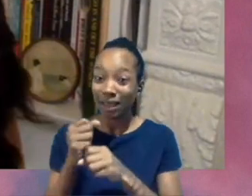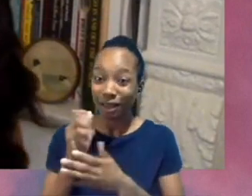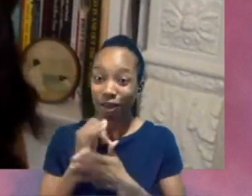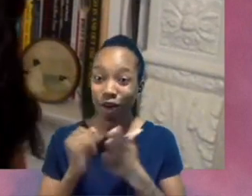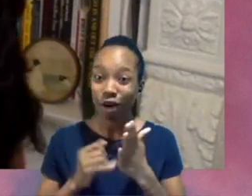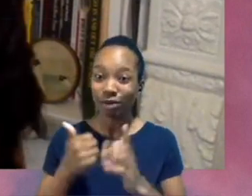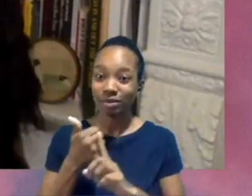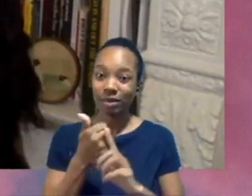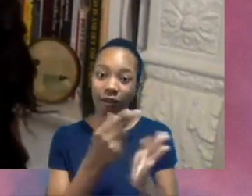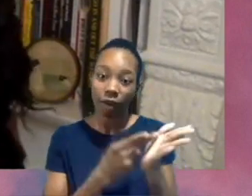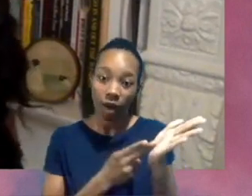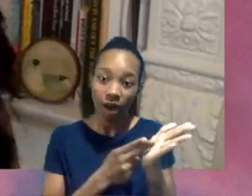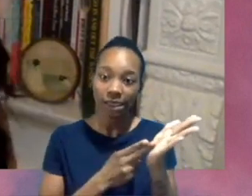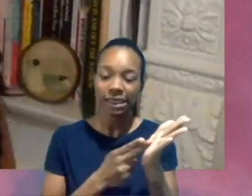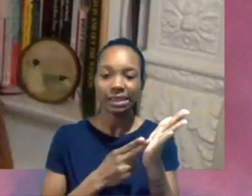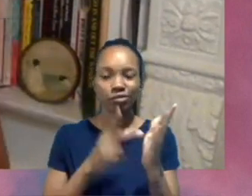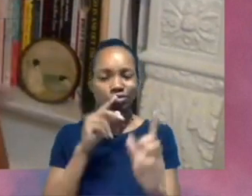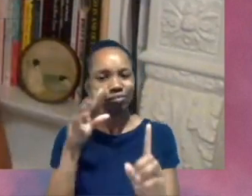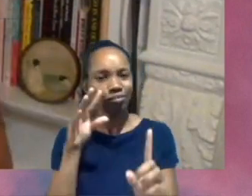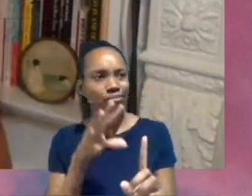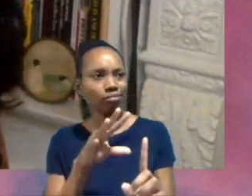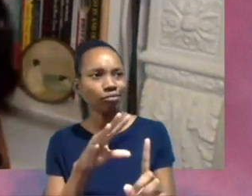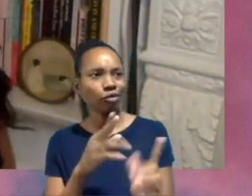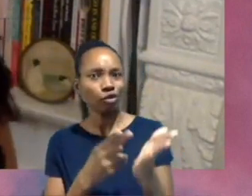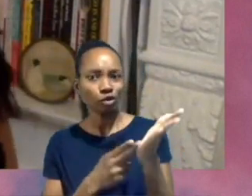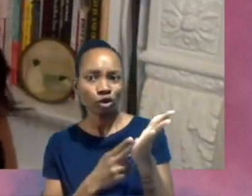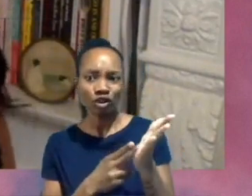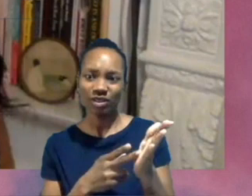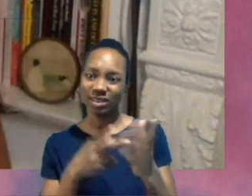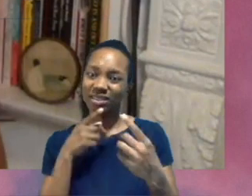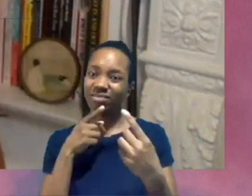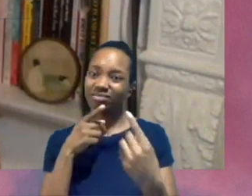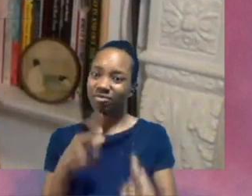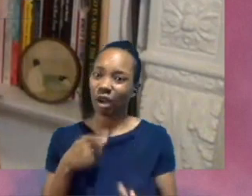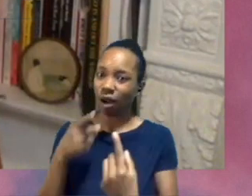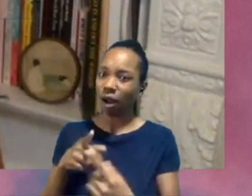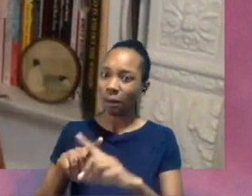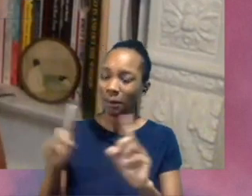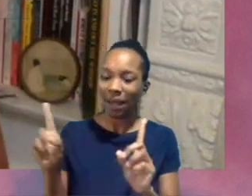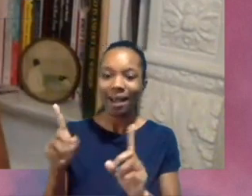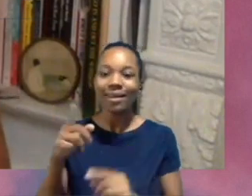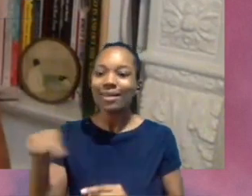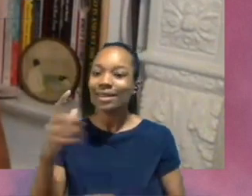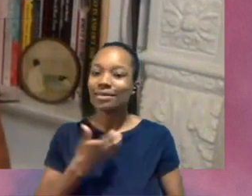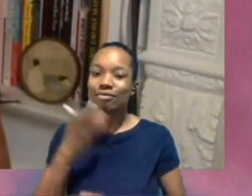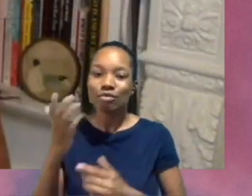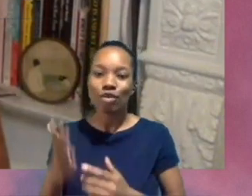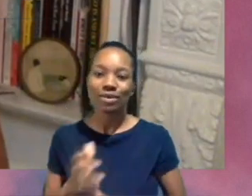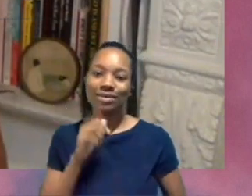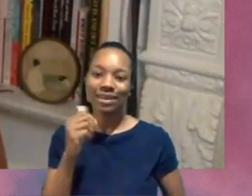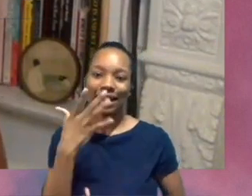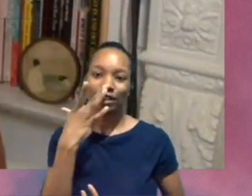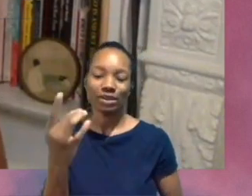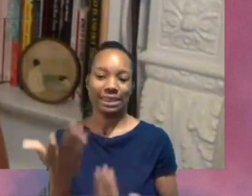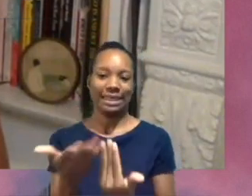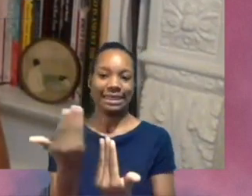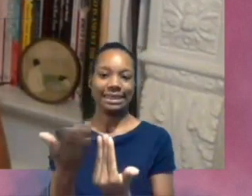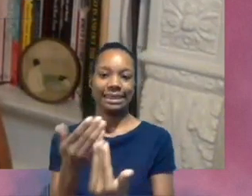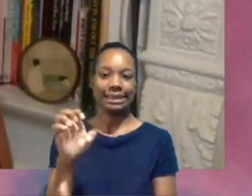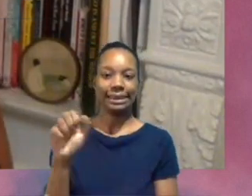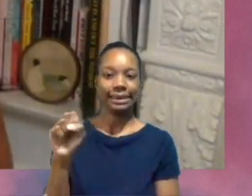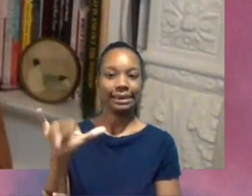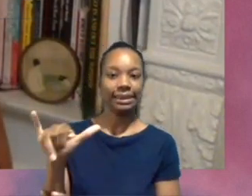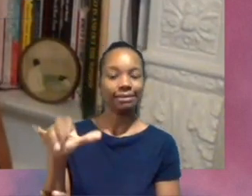to despair. But these poets are not interested in what is easy. This anthology is a really exciting example